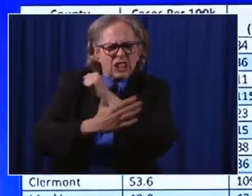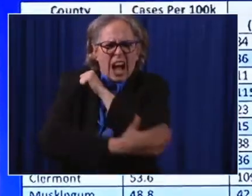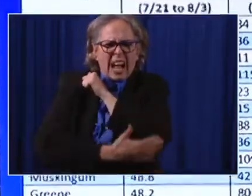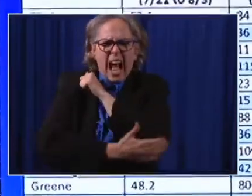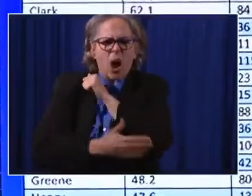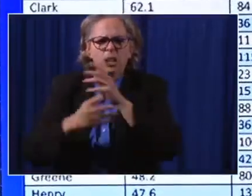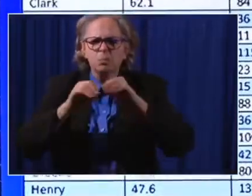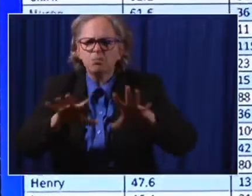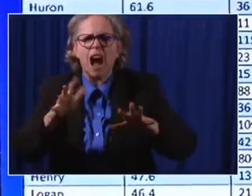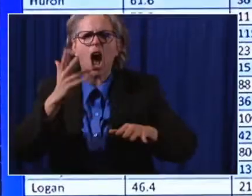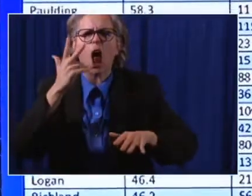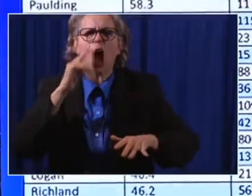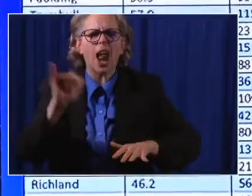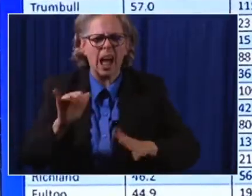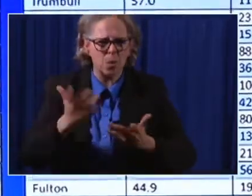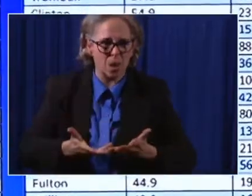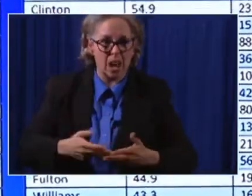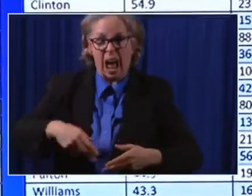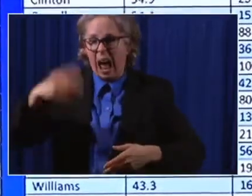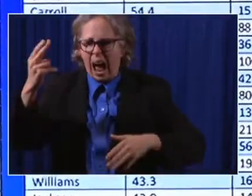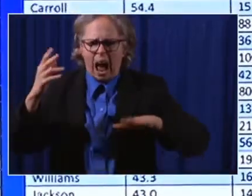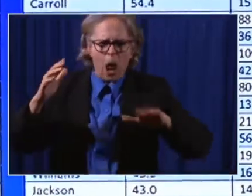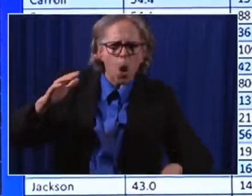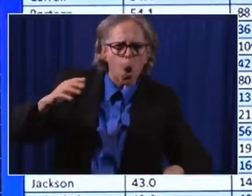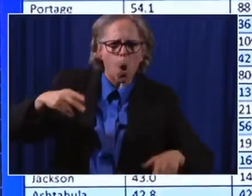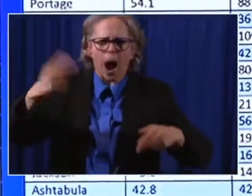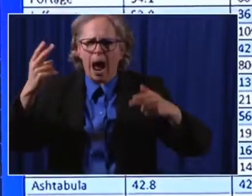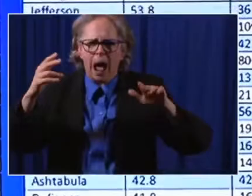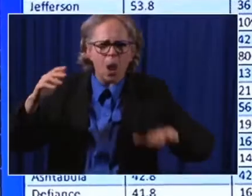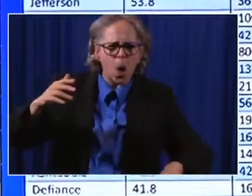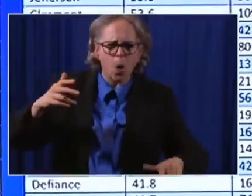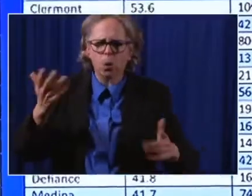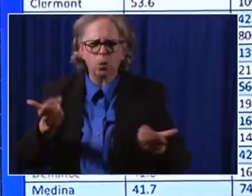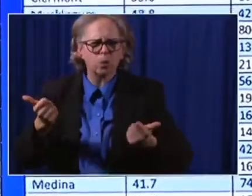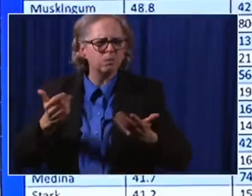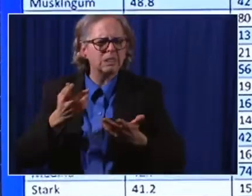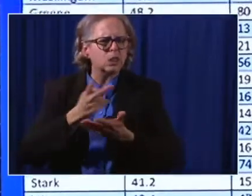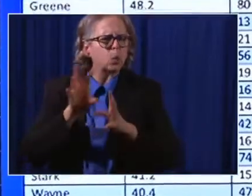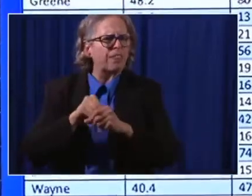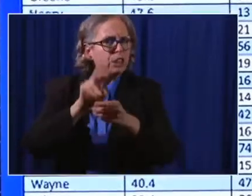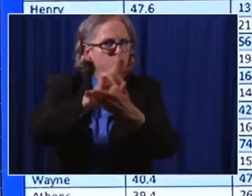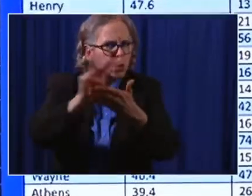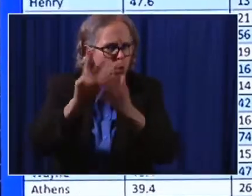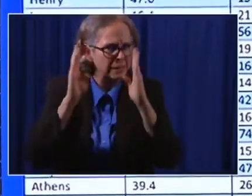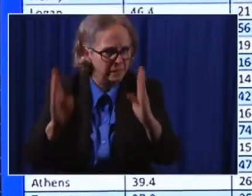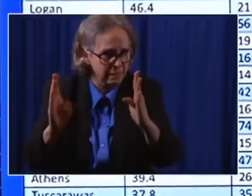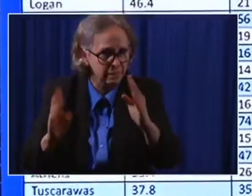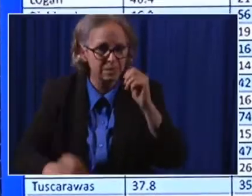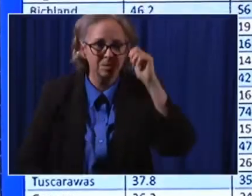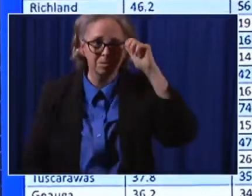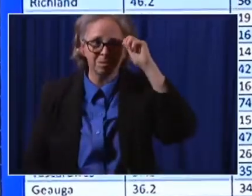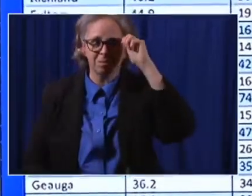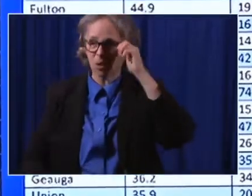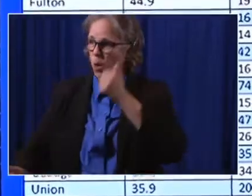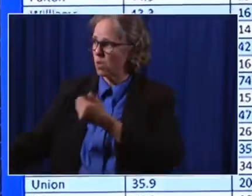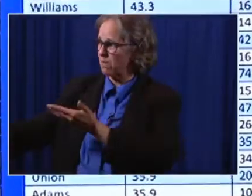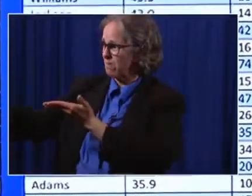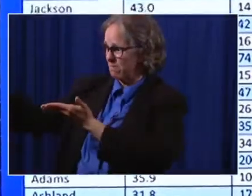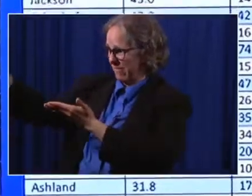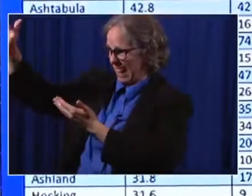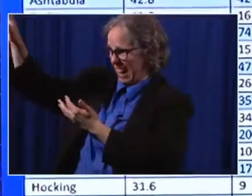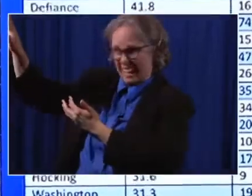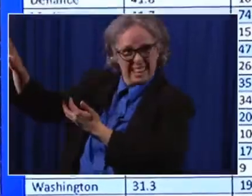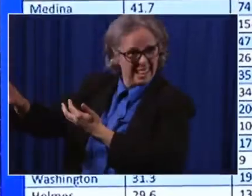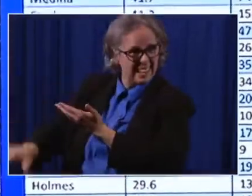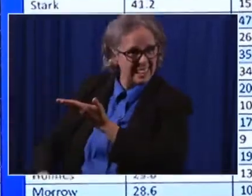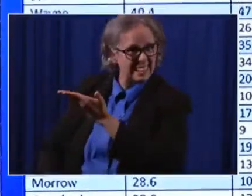community in the last 2 weeks. And so you get some kind of interesting things. I'll